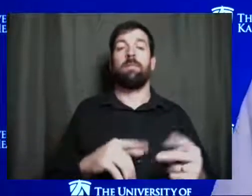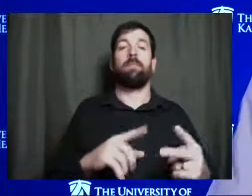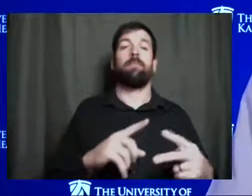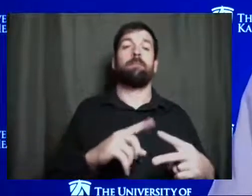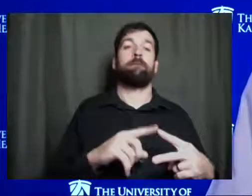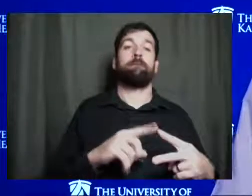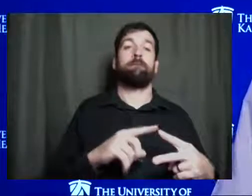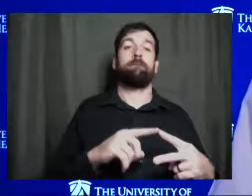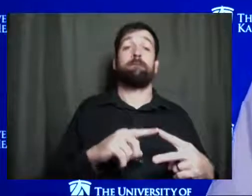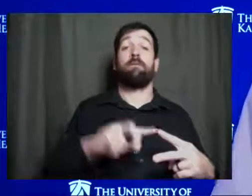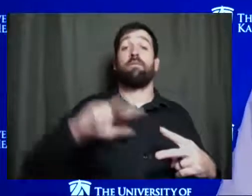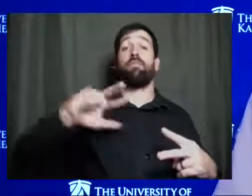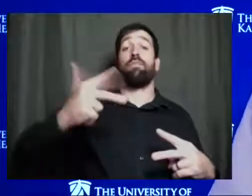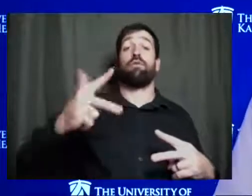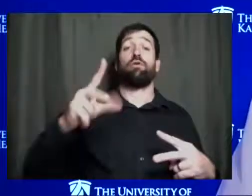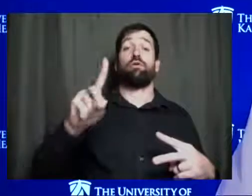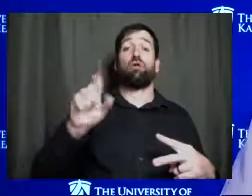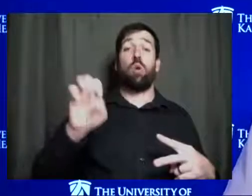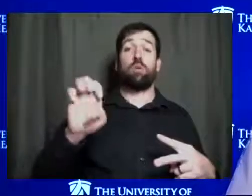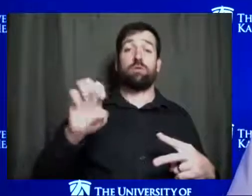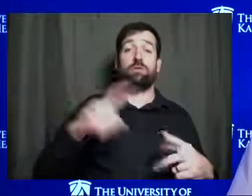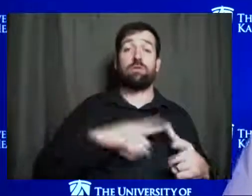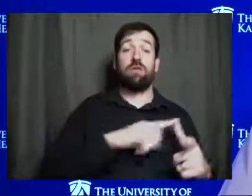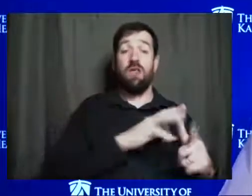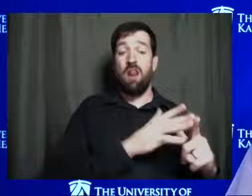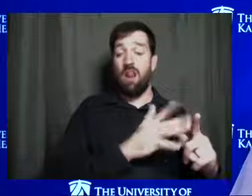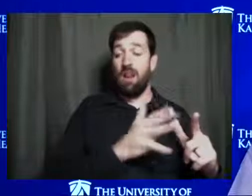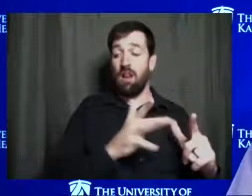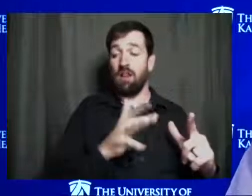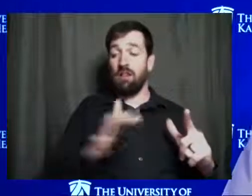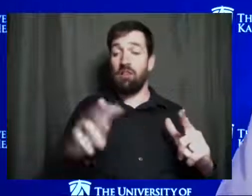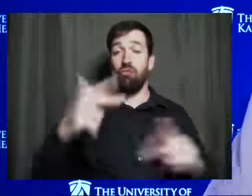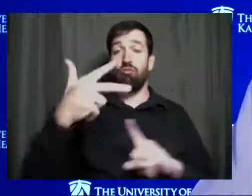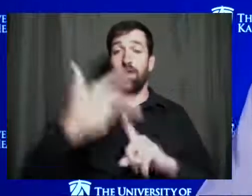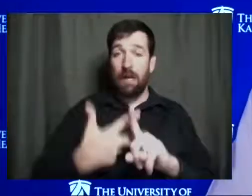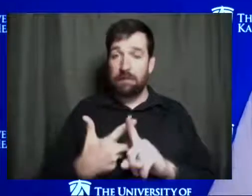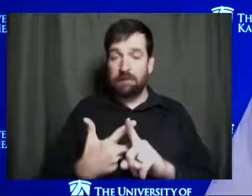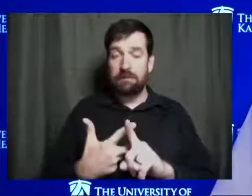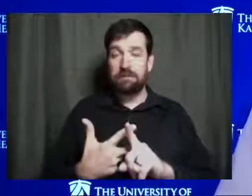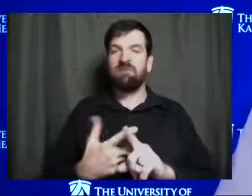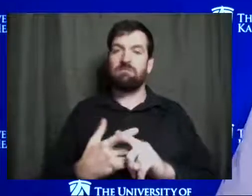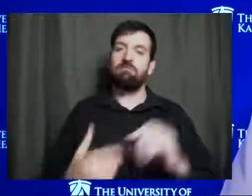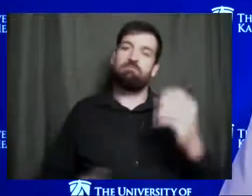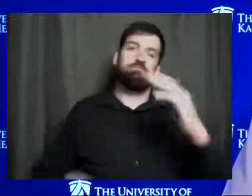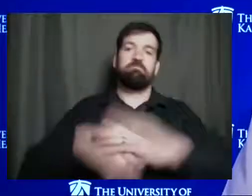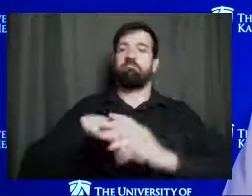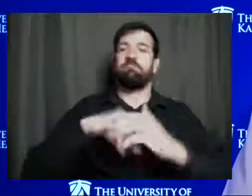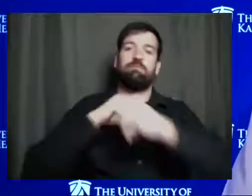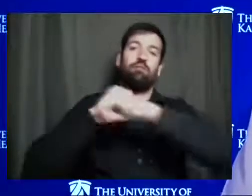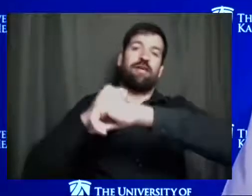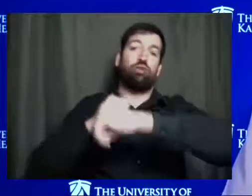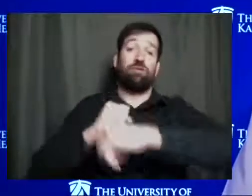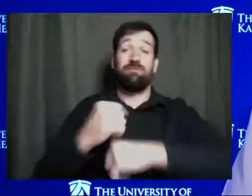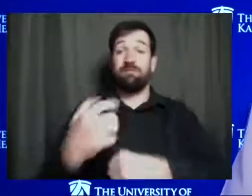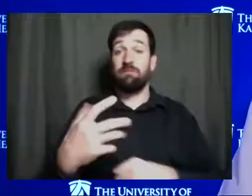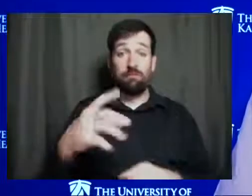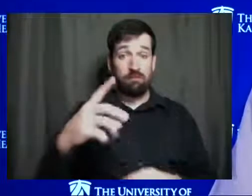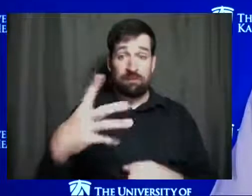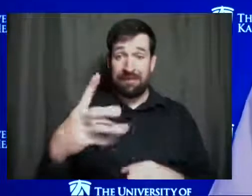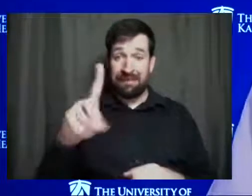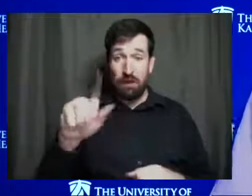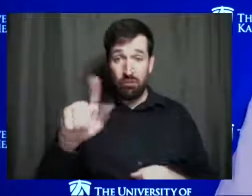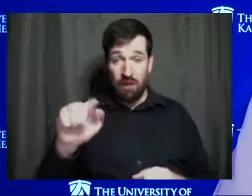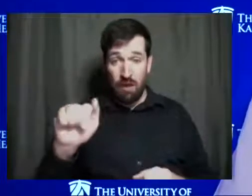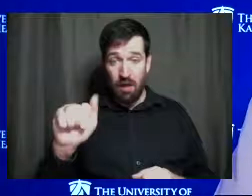third dose, you really have maximal protection. And so even with Delta, you are looking to have decreased viral load